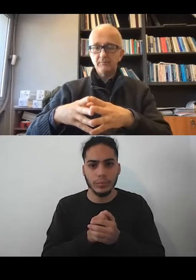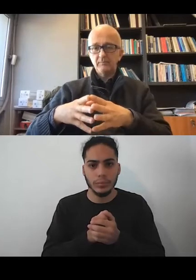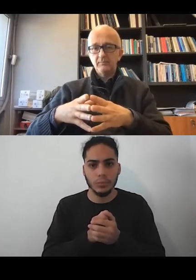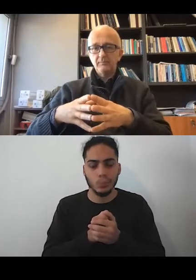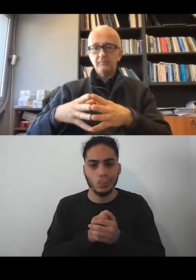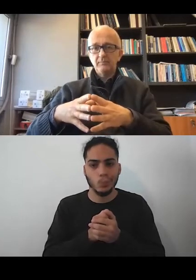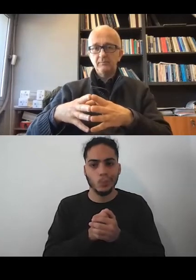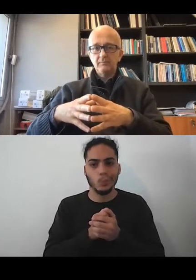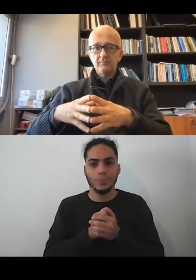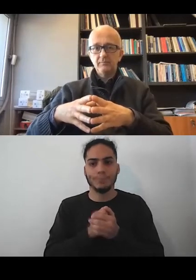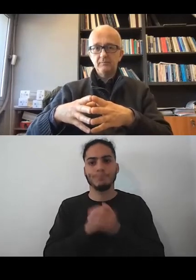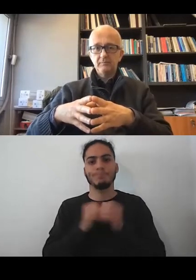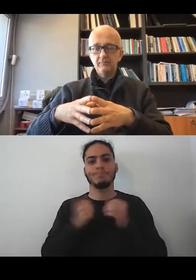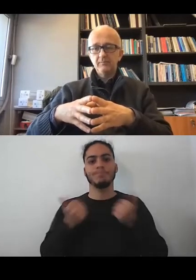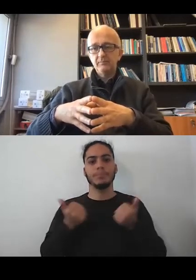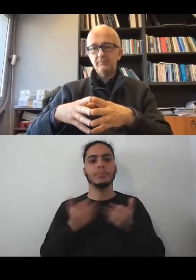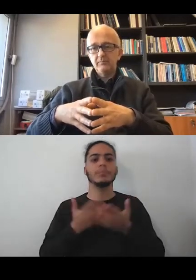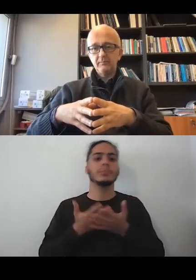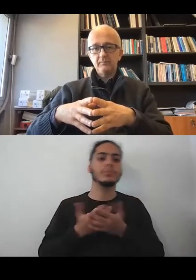Right,